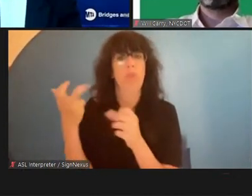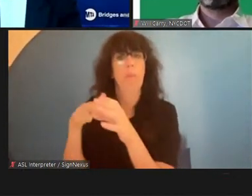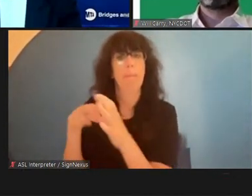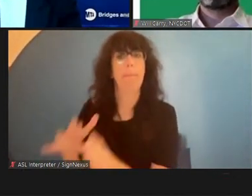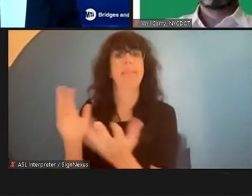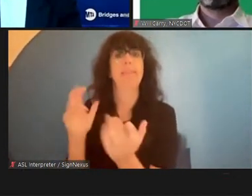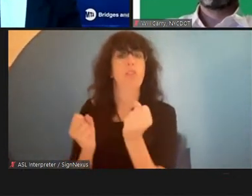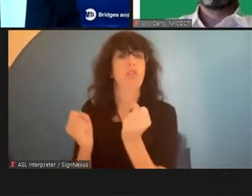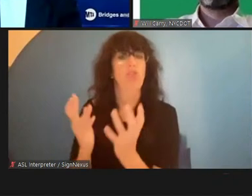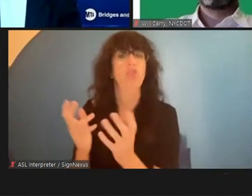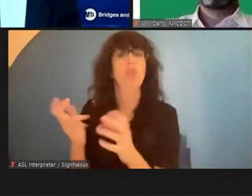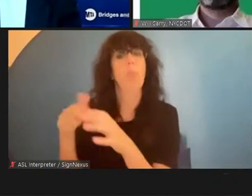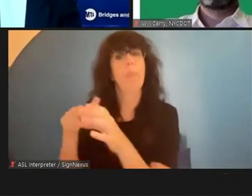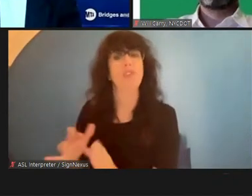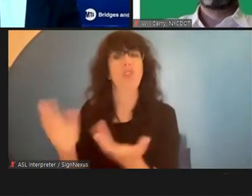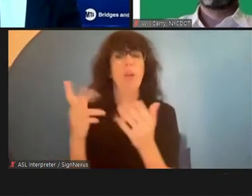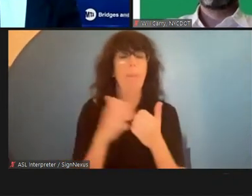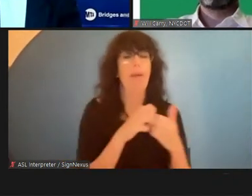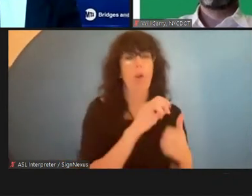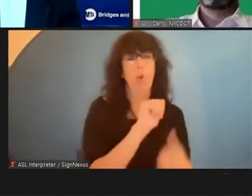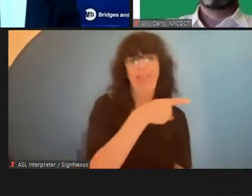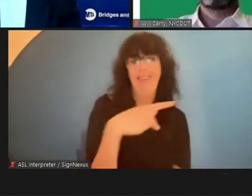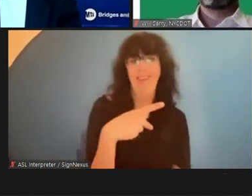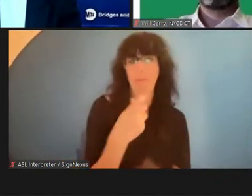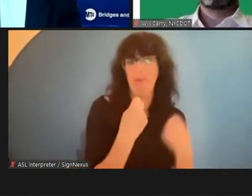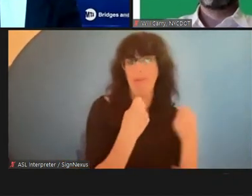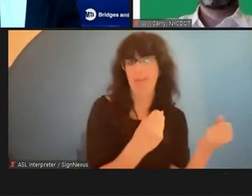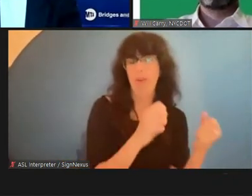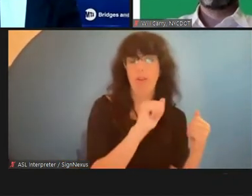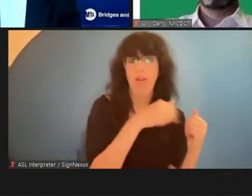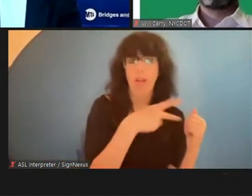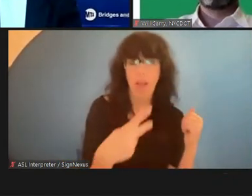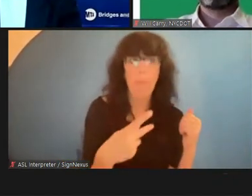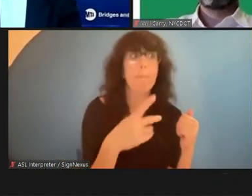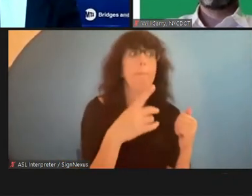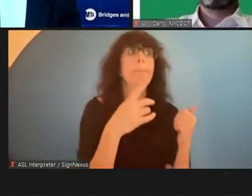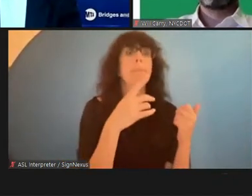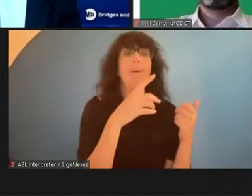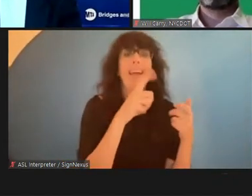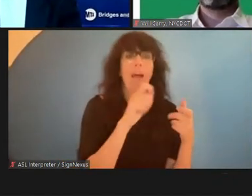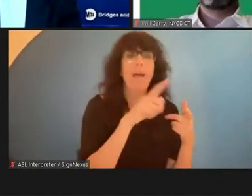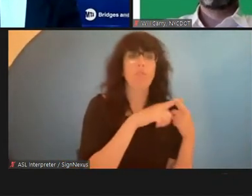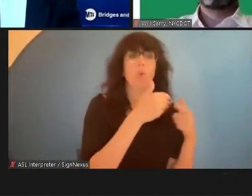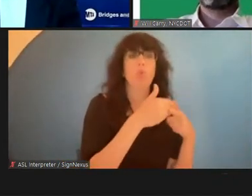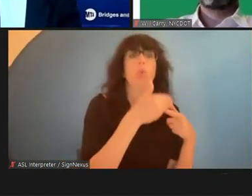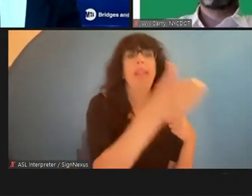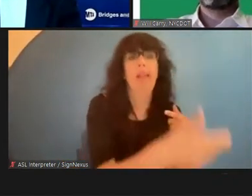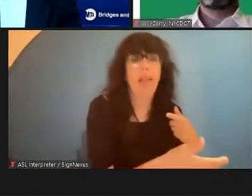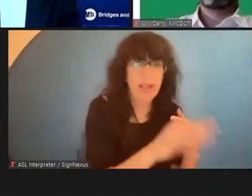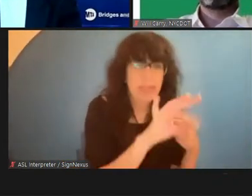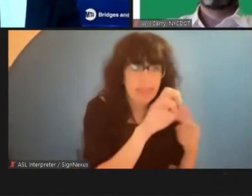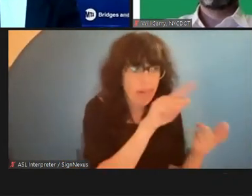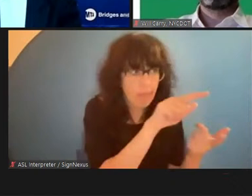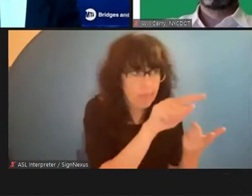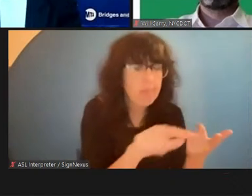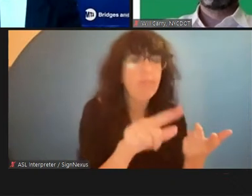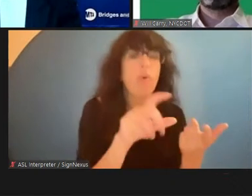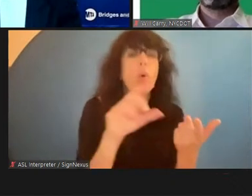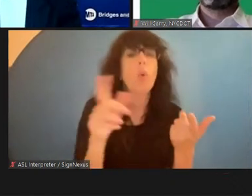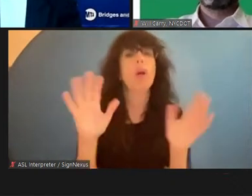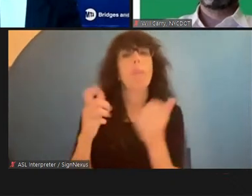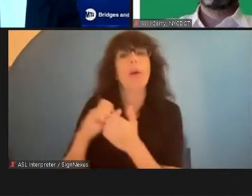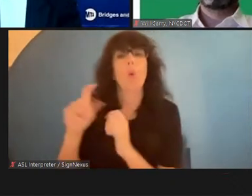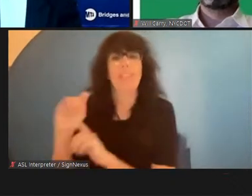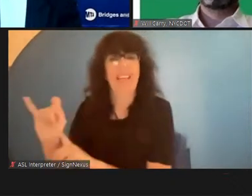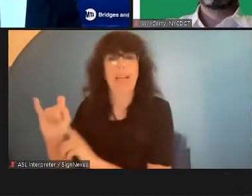app vehicles need to travel to the next fair while taxis can immediately pick up a fare giving it a higher utilization